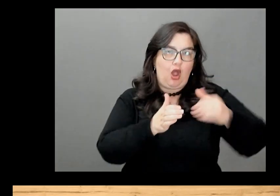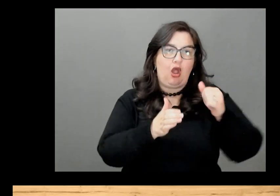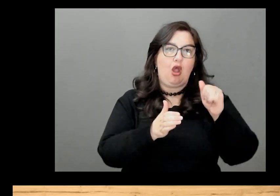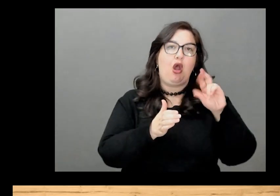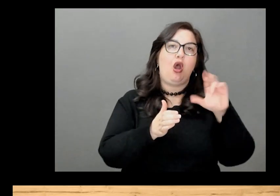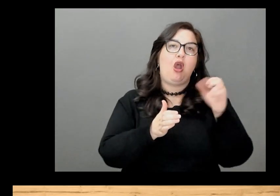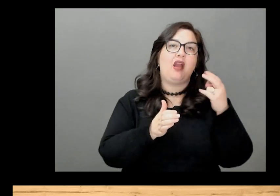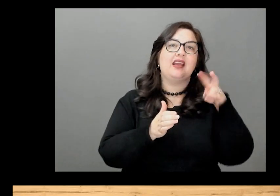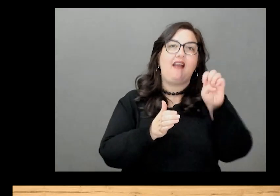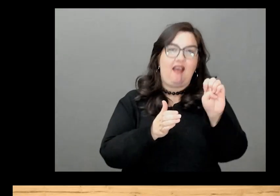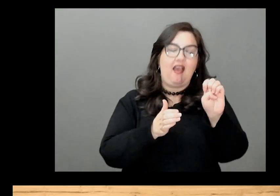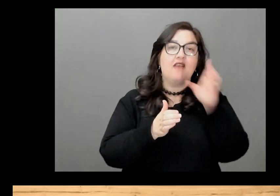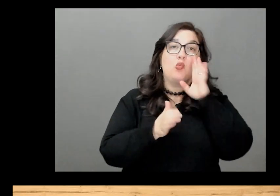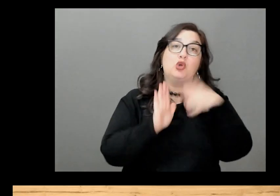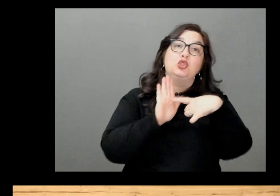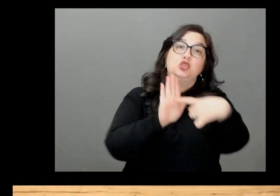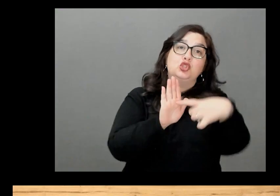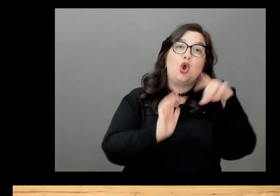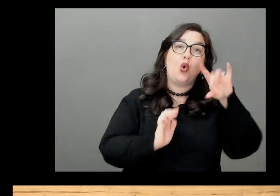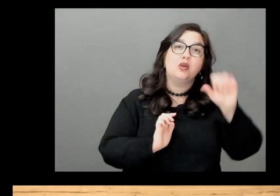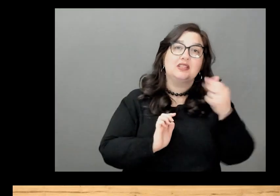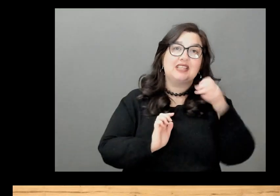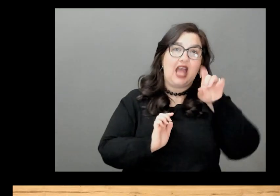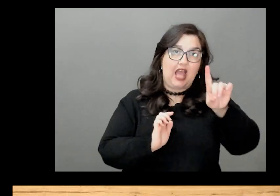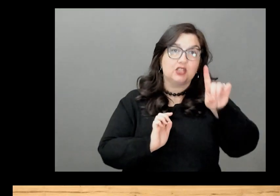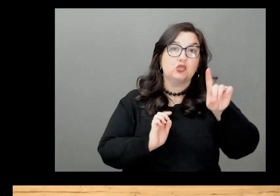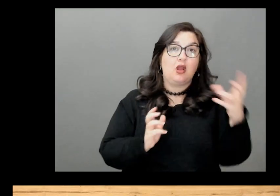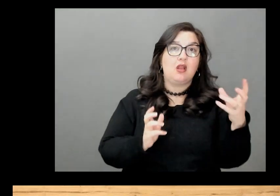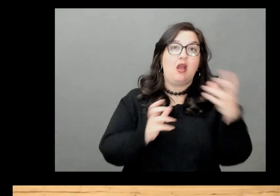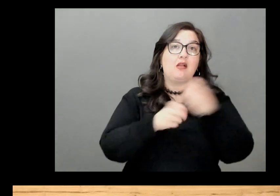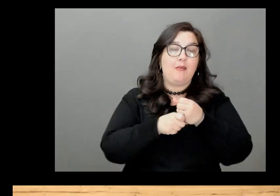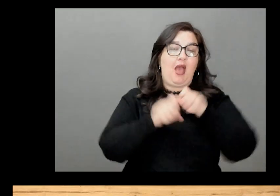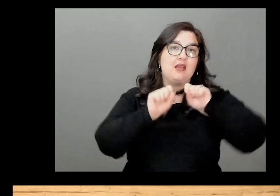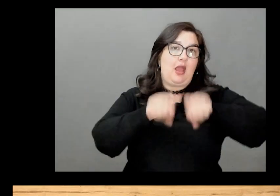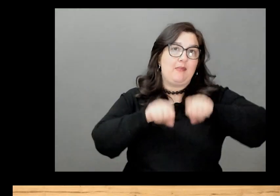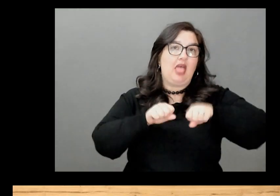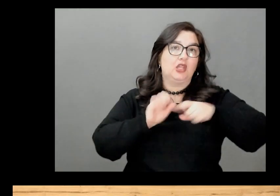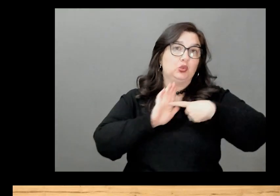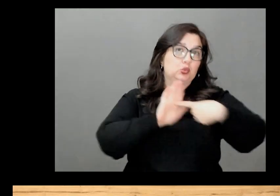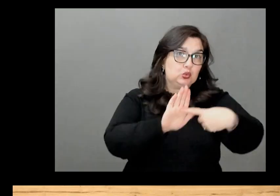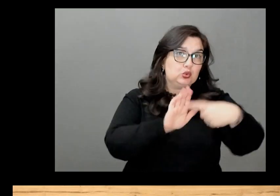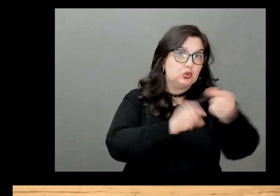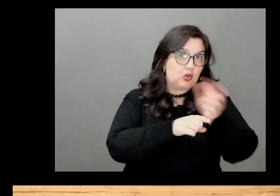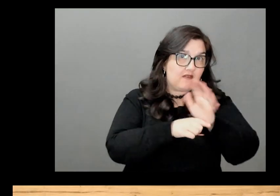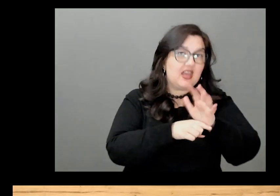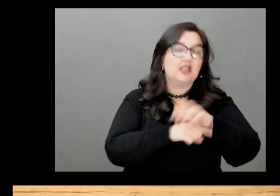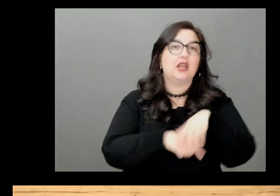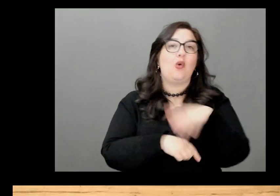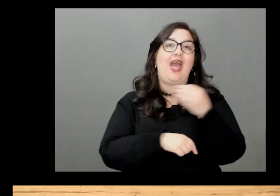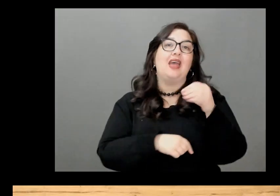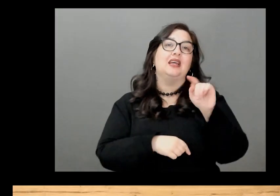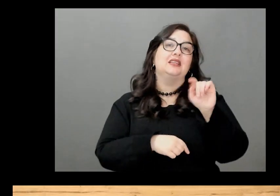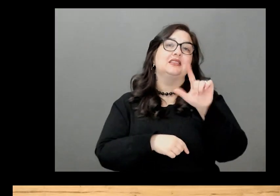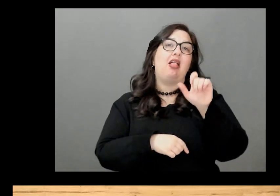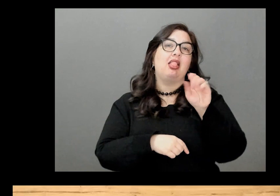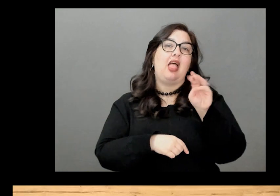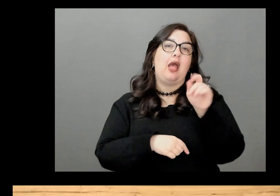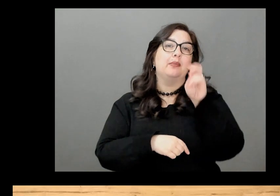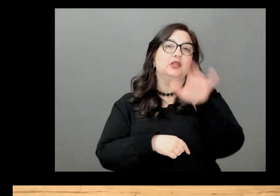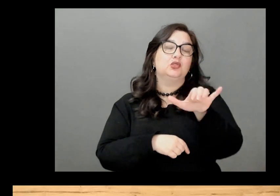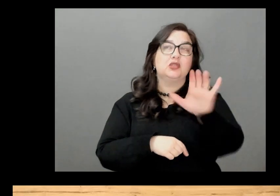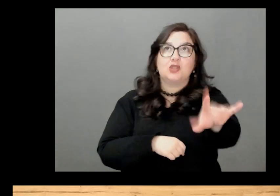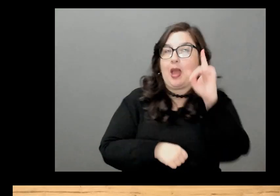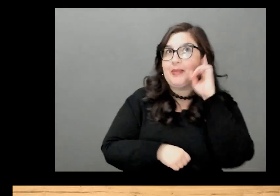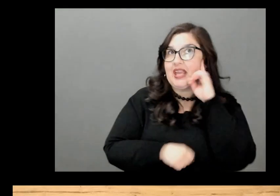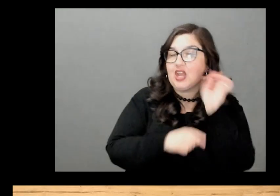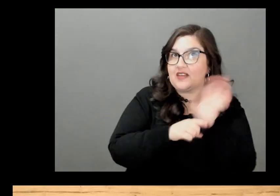that has the combined ability to show that video along with the telemetry. Okay, so I'm hearing video,